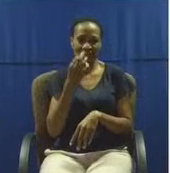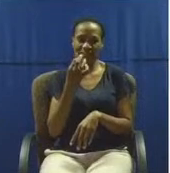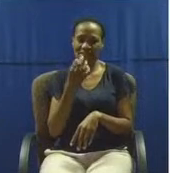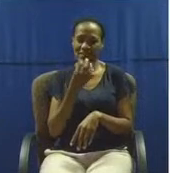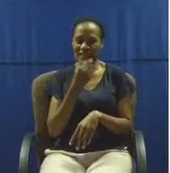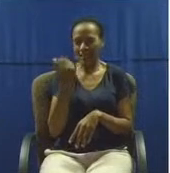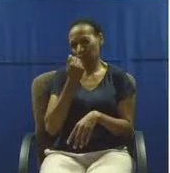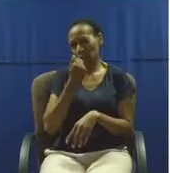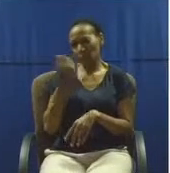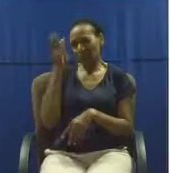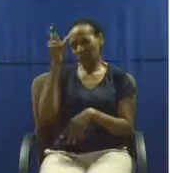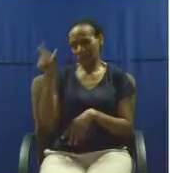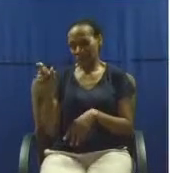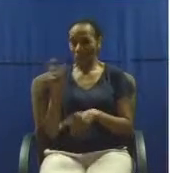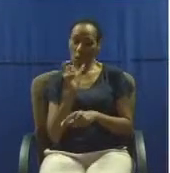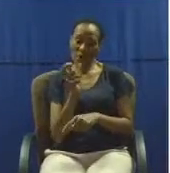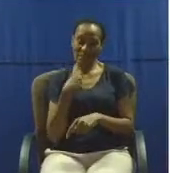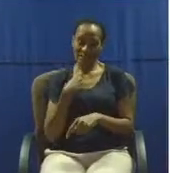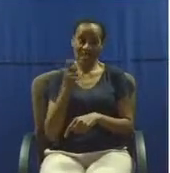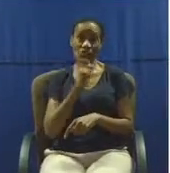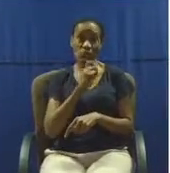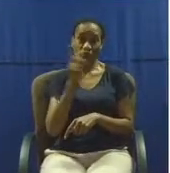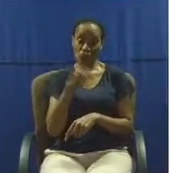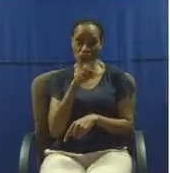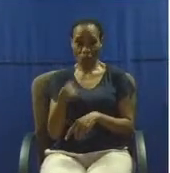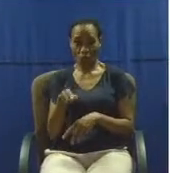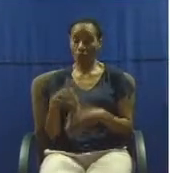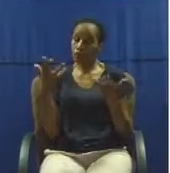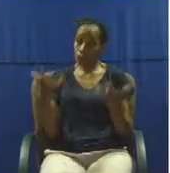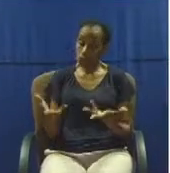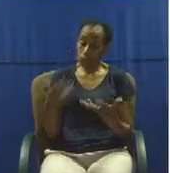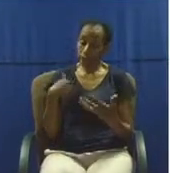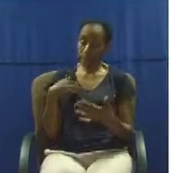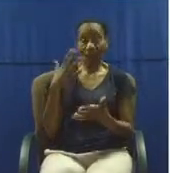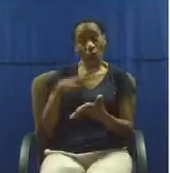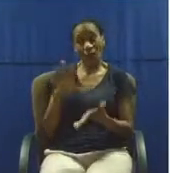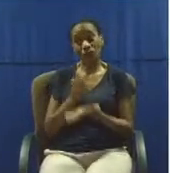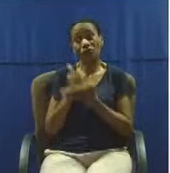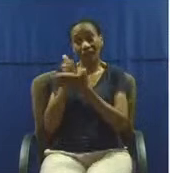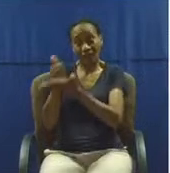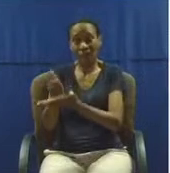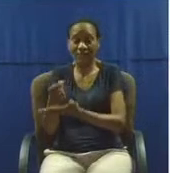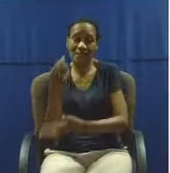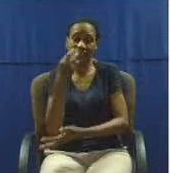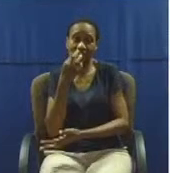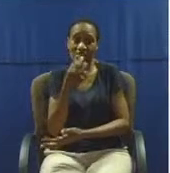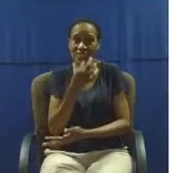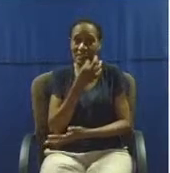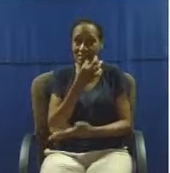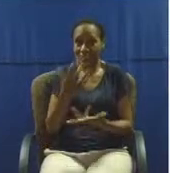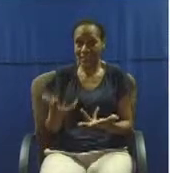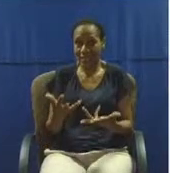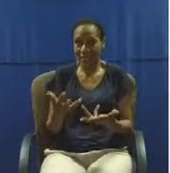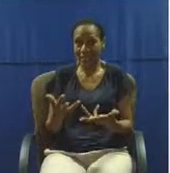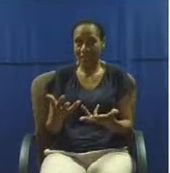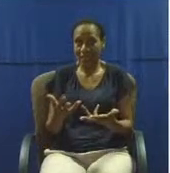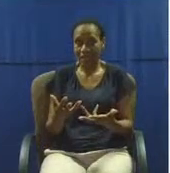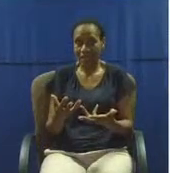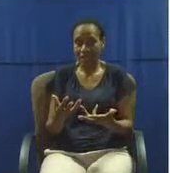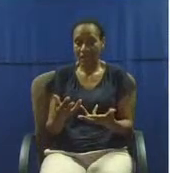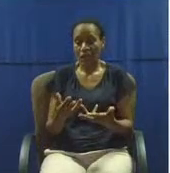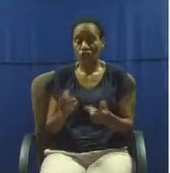And so, so to save you the trouble, Honorable Member, cancel it and maybe just say